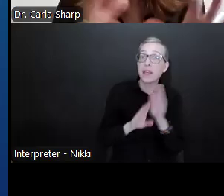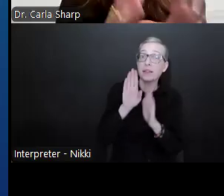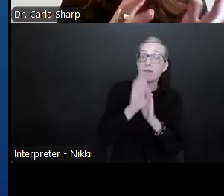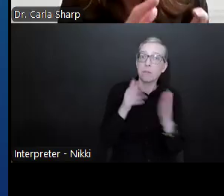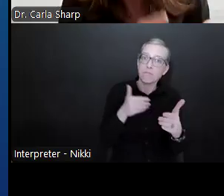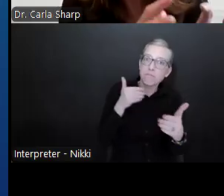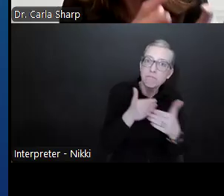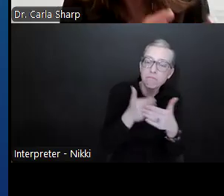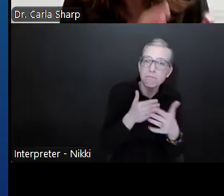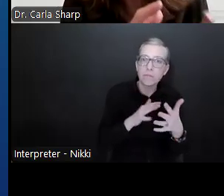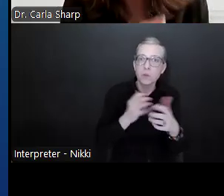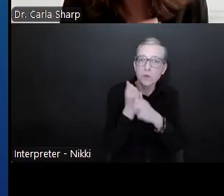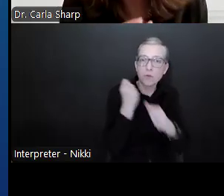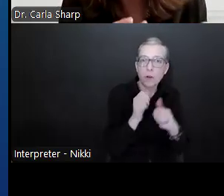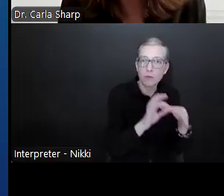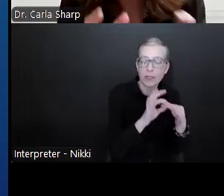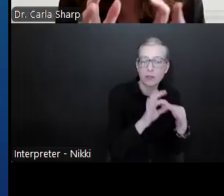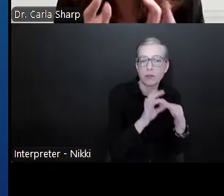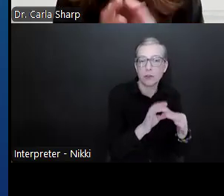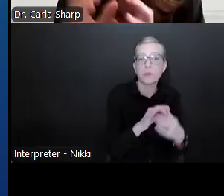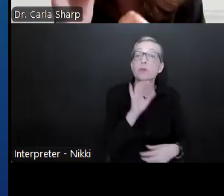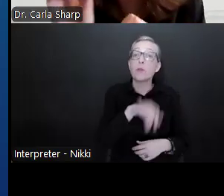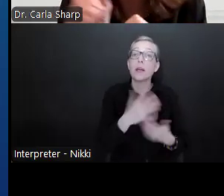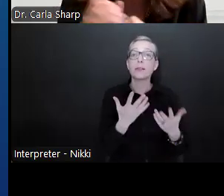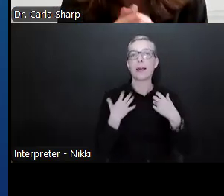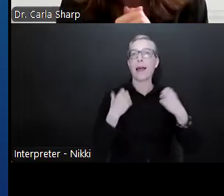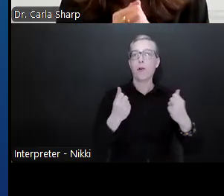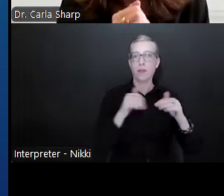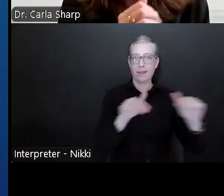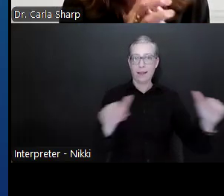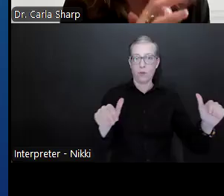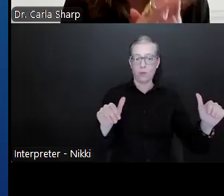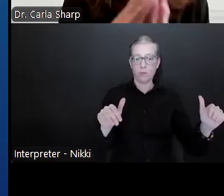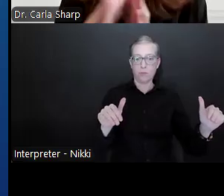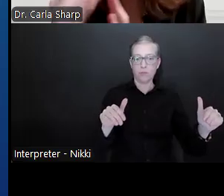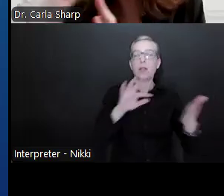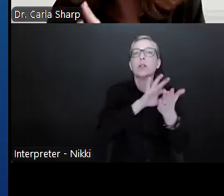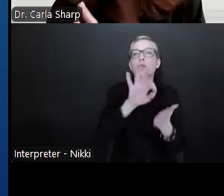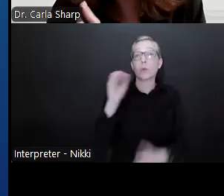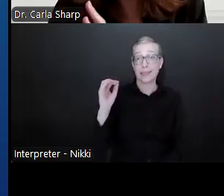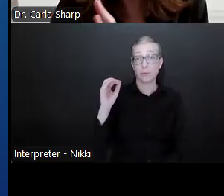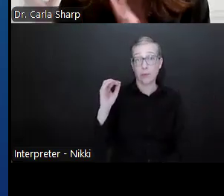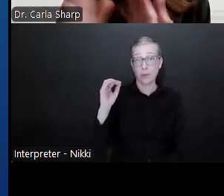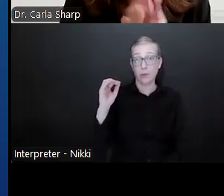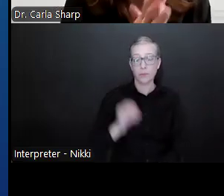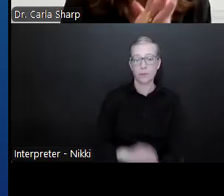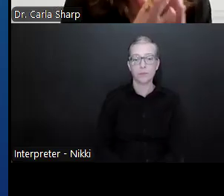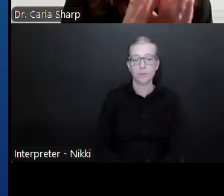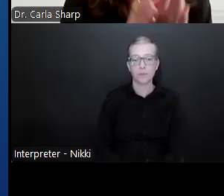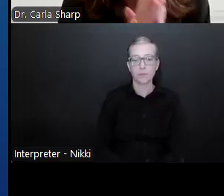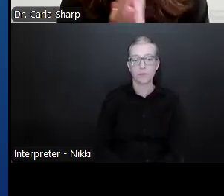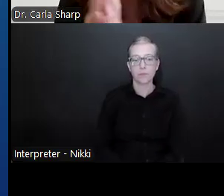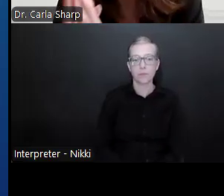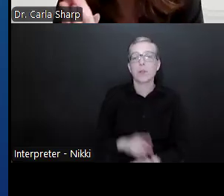So that is an LPF, a level of personality functioning of score of 0. As people start moving up,